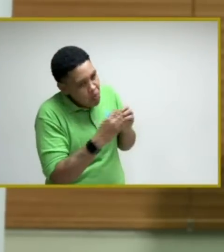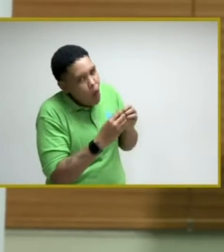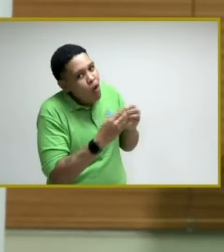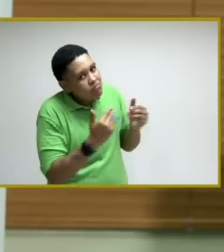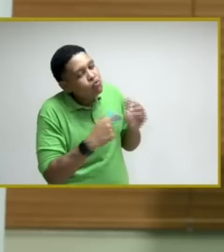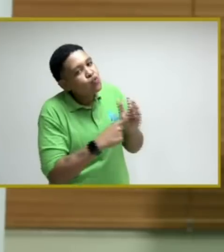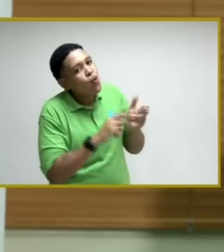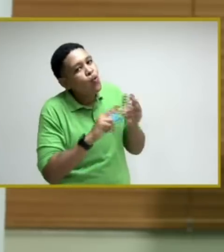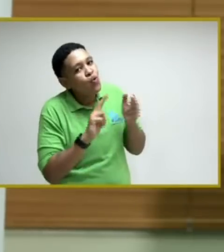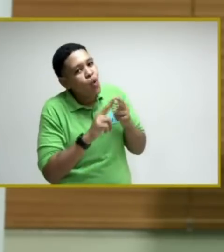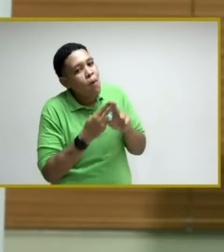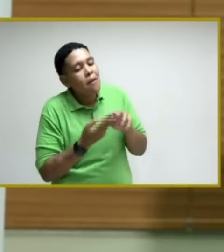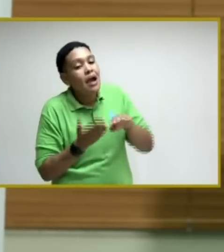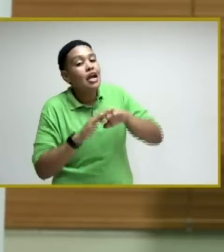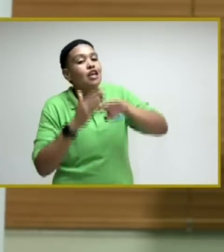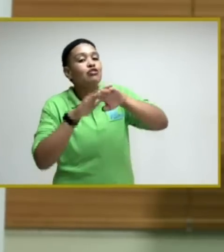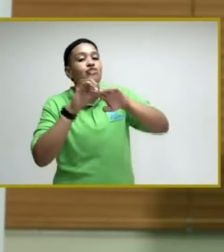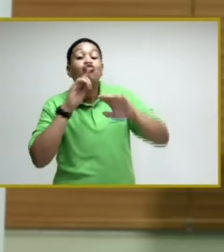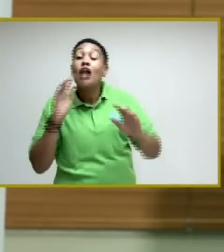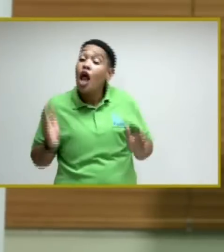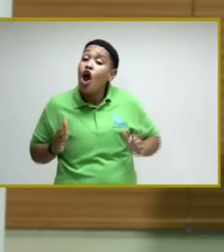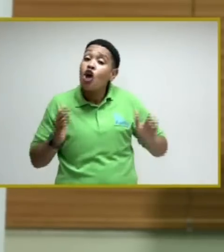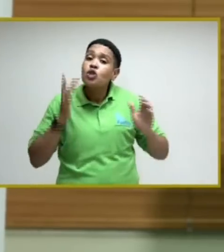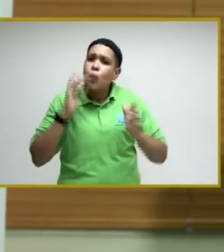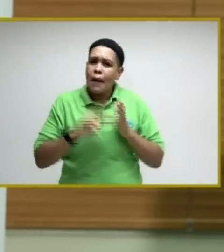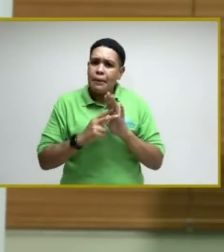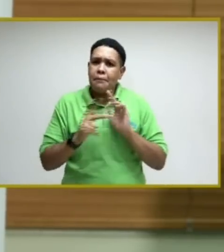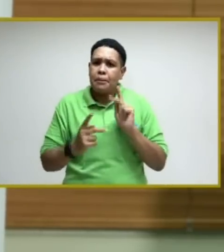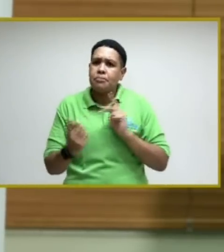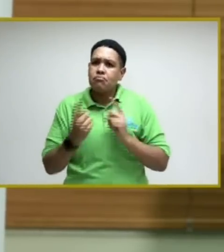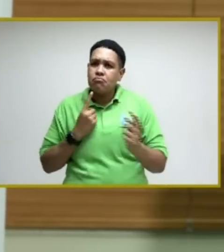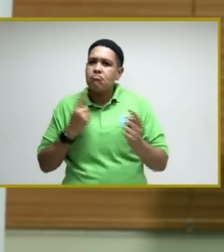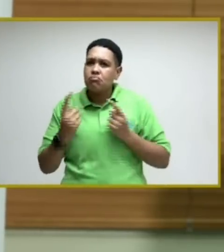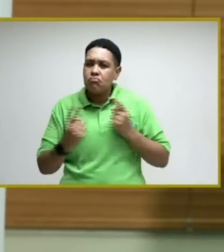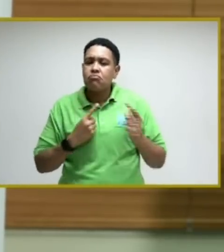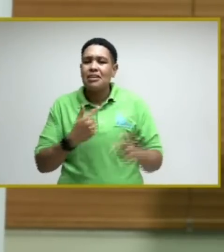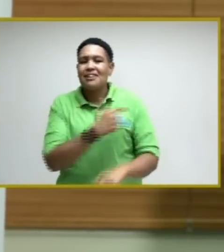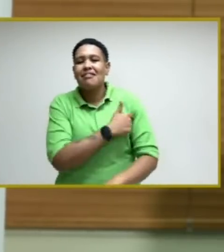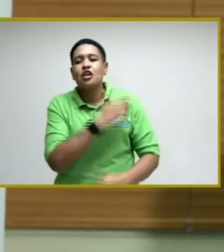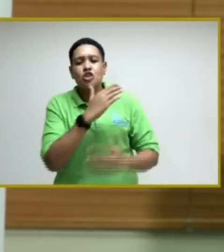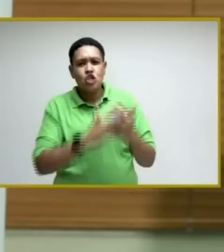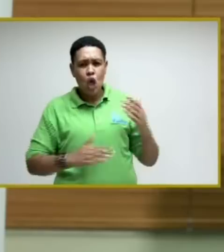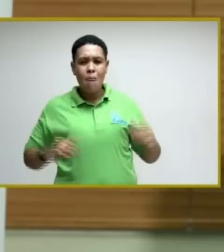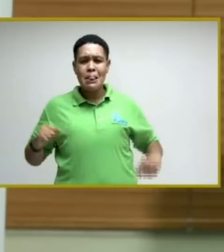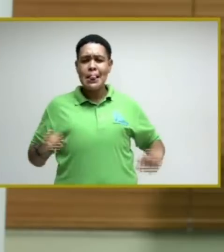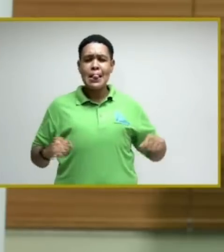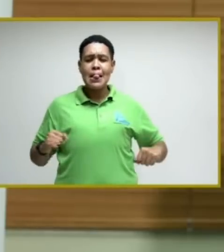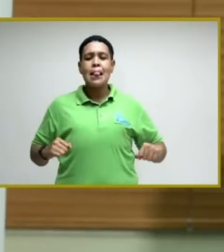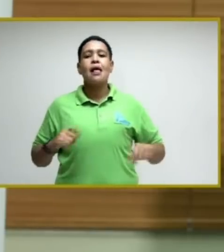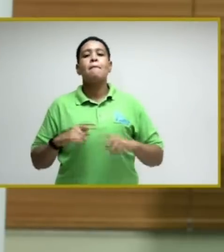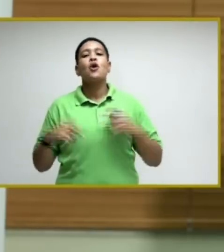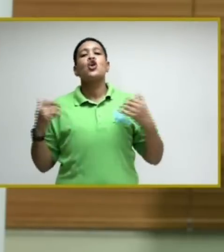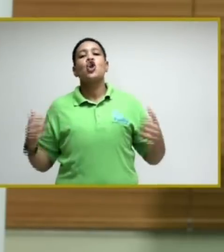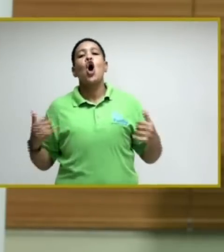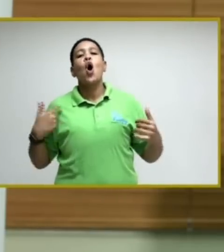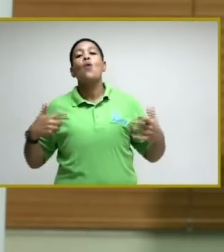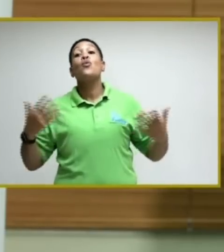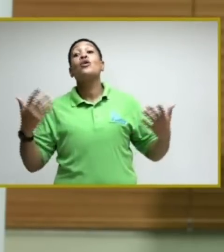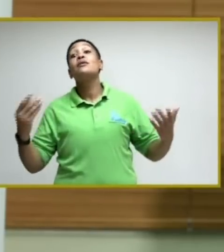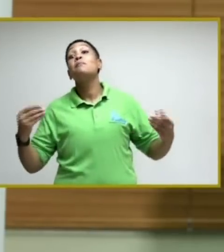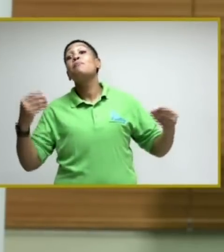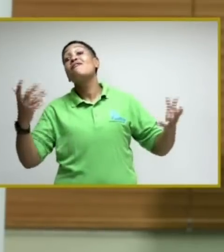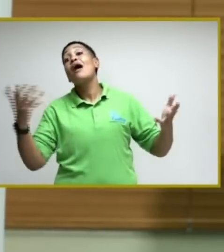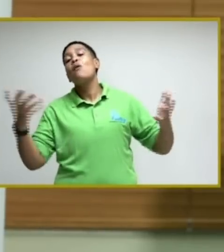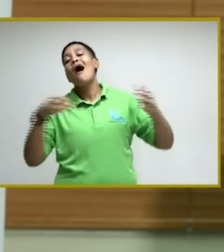means persons are coming out, they are taking up the vaccine. We do anticipate some hesitancy, but right now we're still dealing with